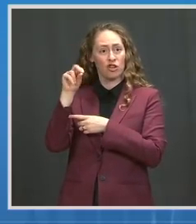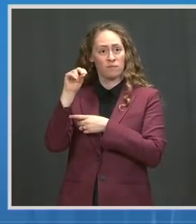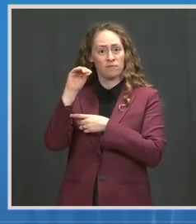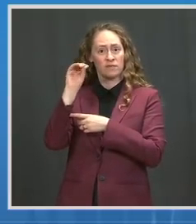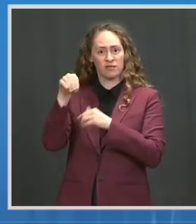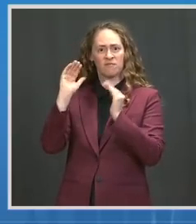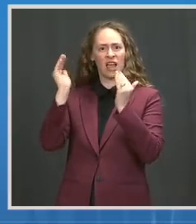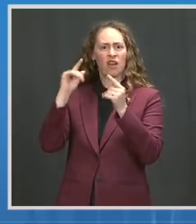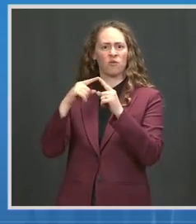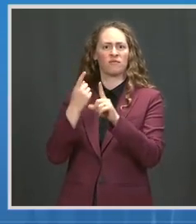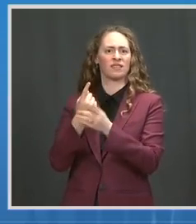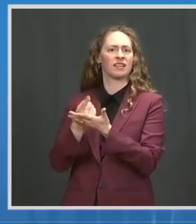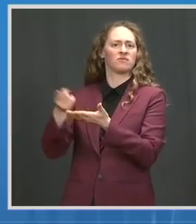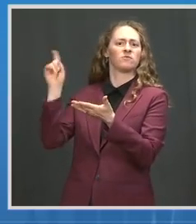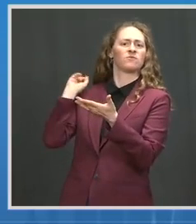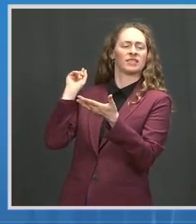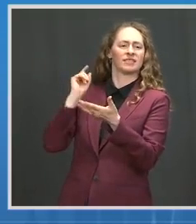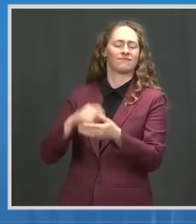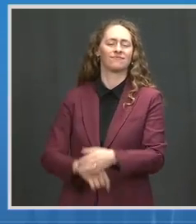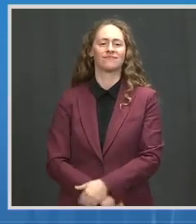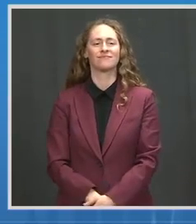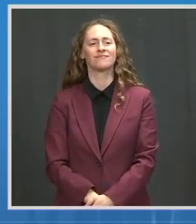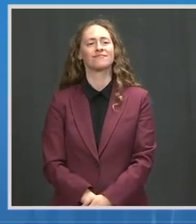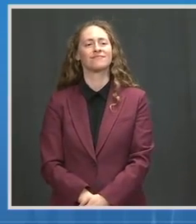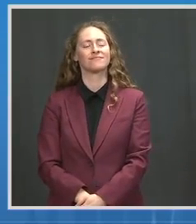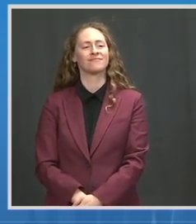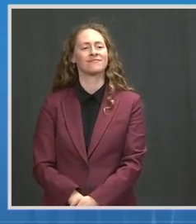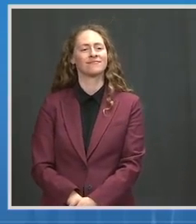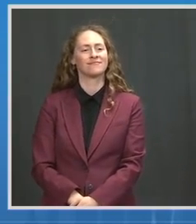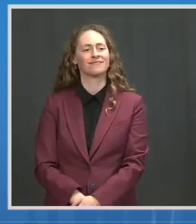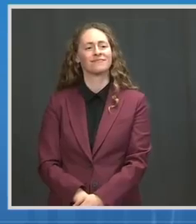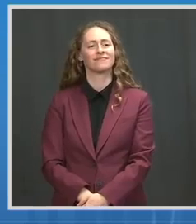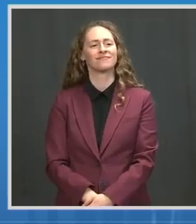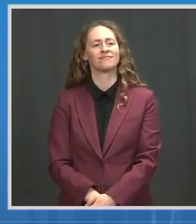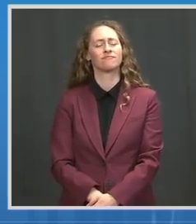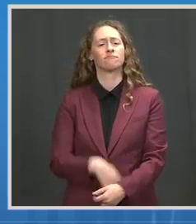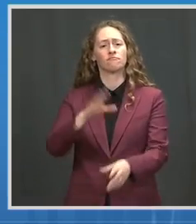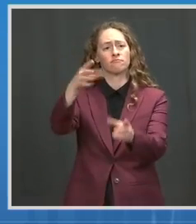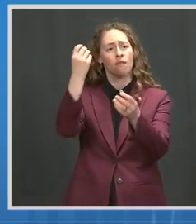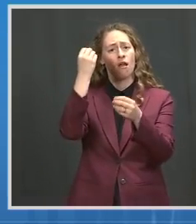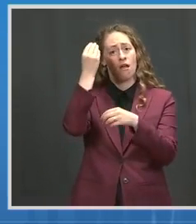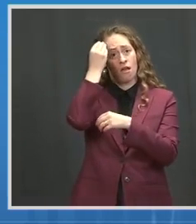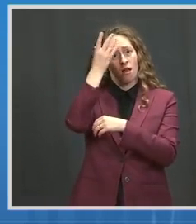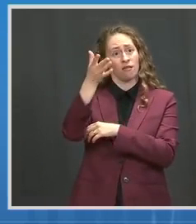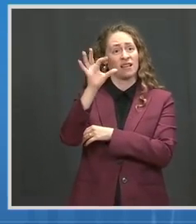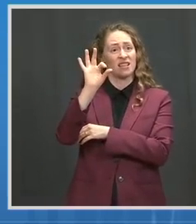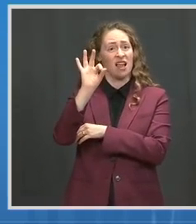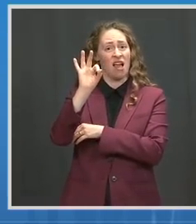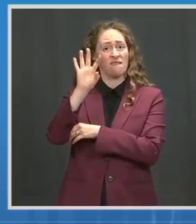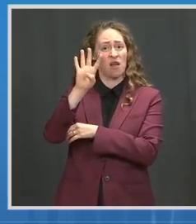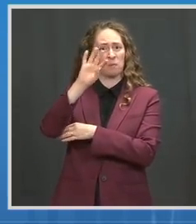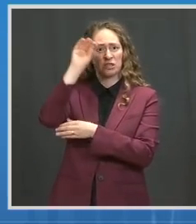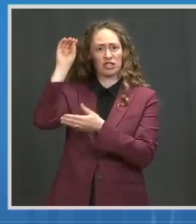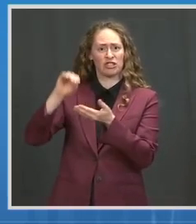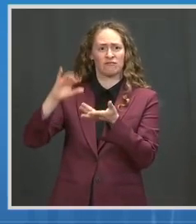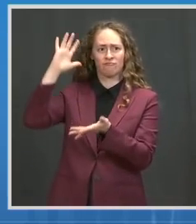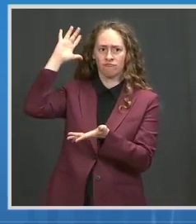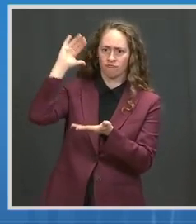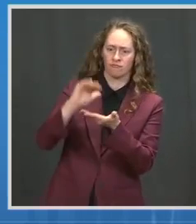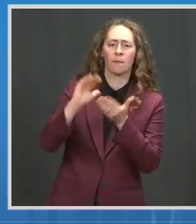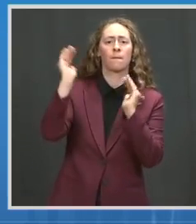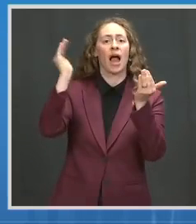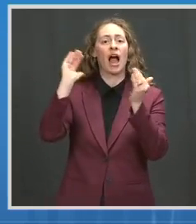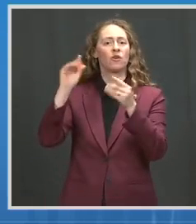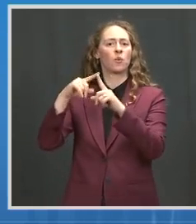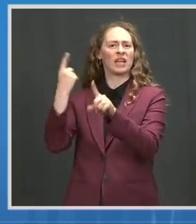most importantly, a 94% decrease from COVID-19 cases since January of this year, and the first time that the